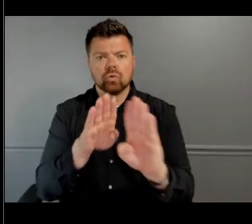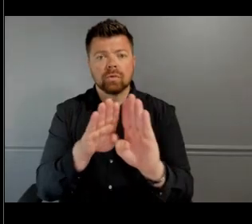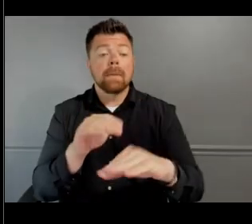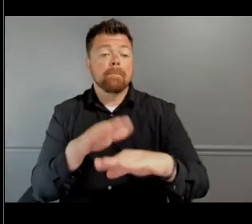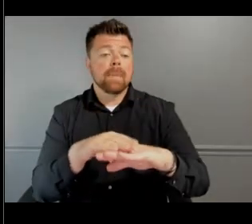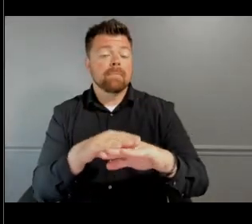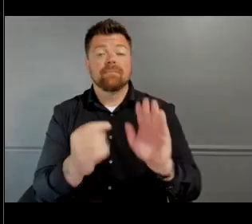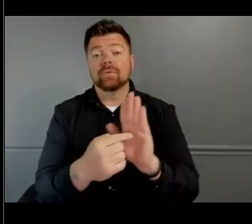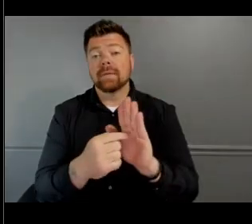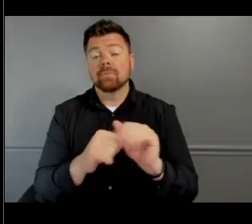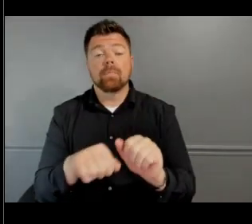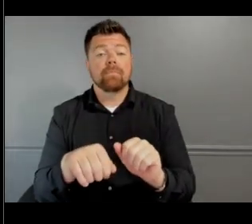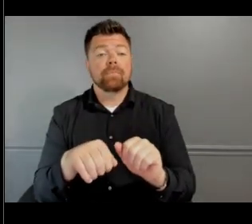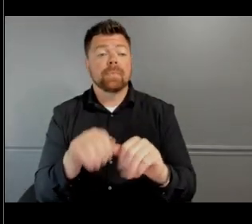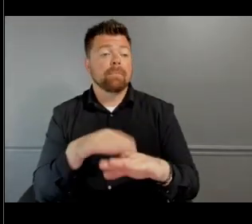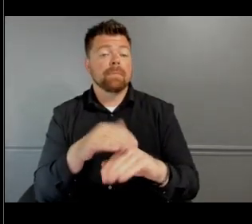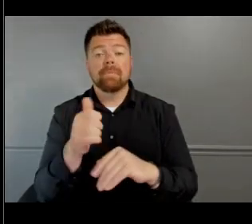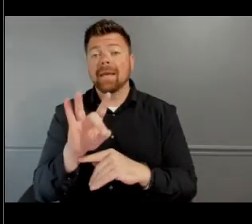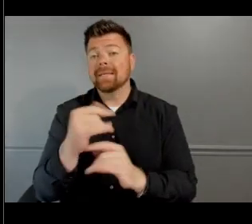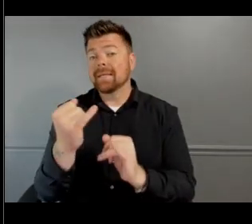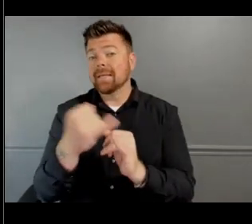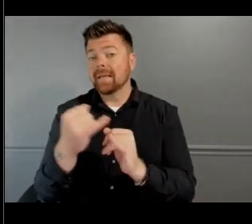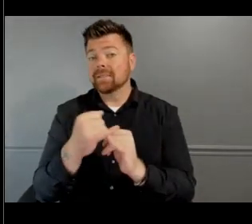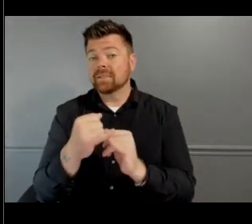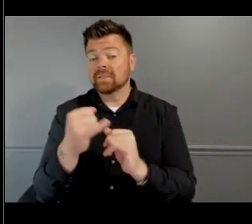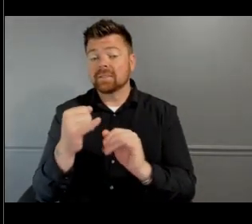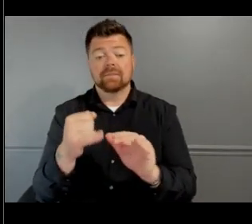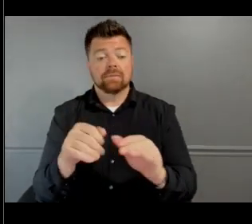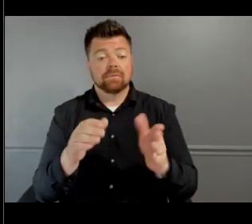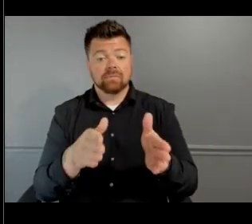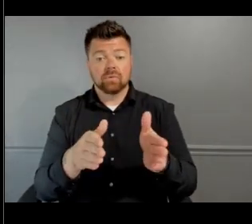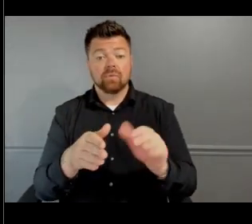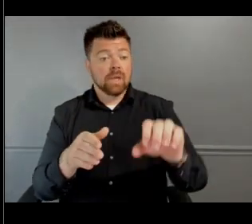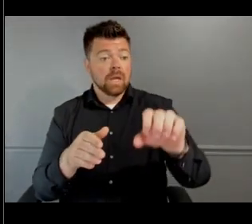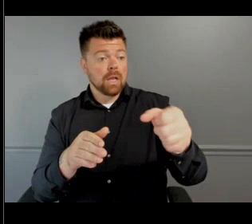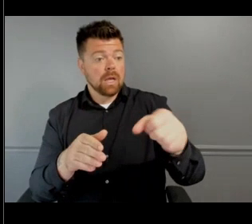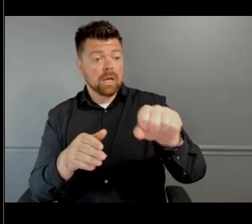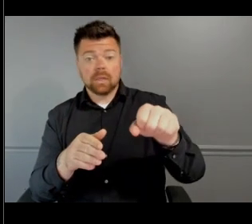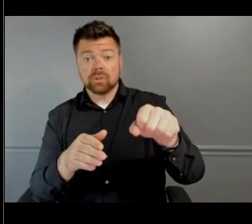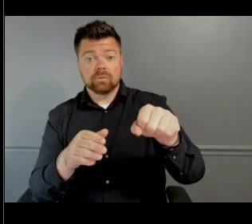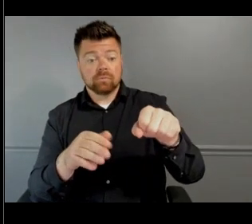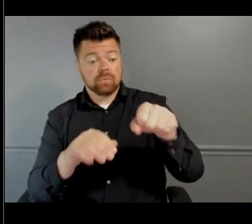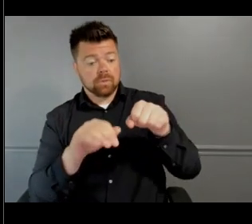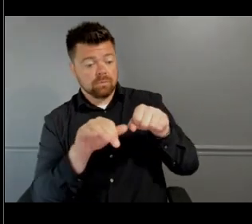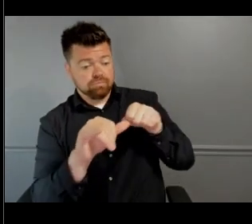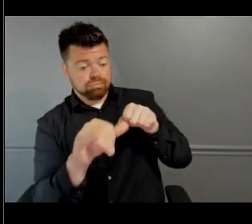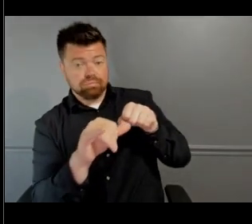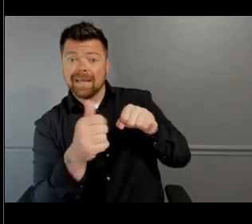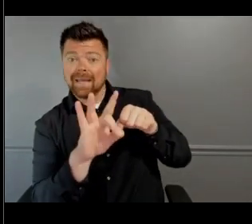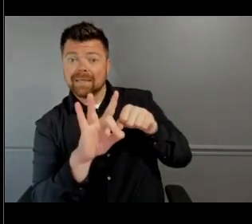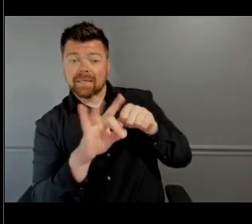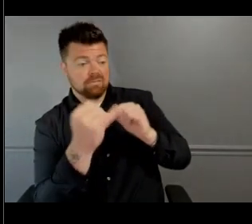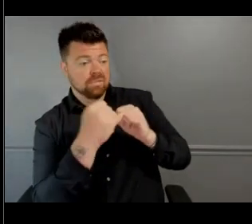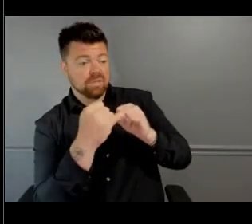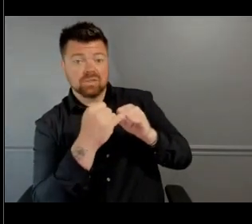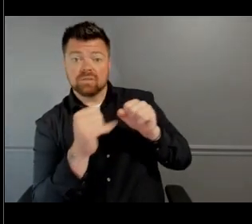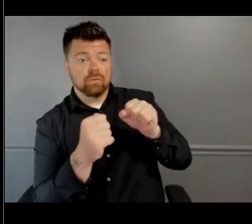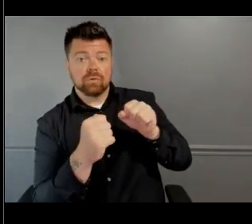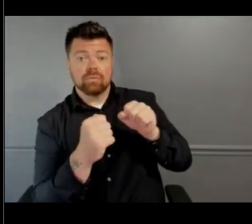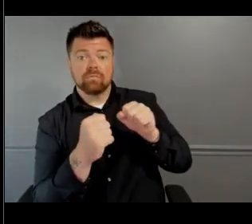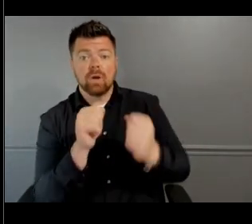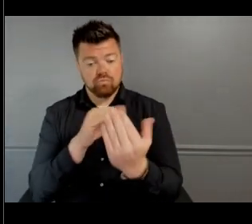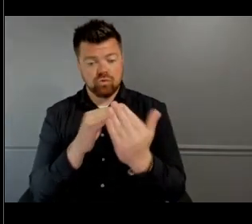of 18 inches beyond the latch side is required for a forward approach